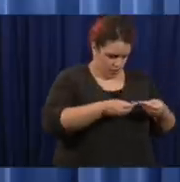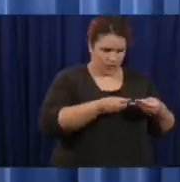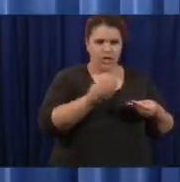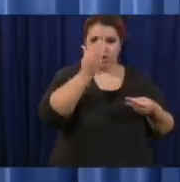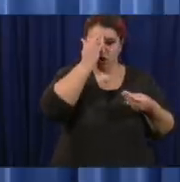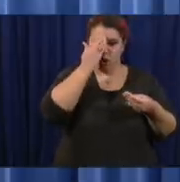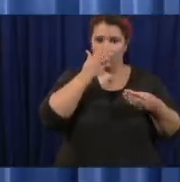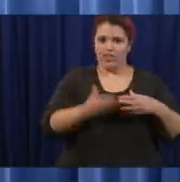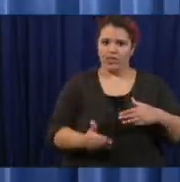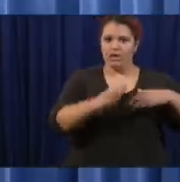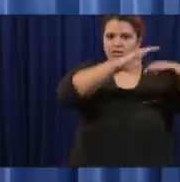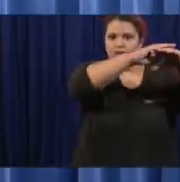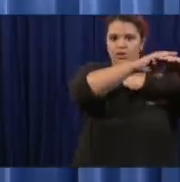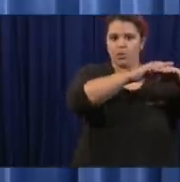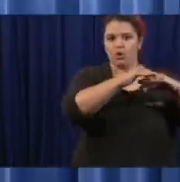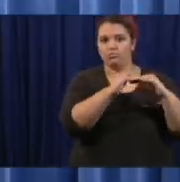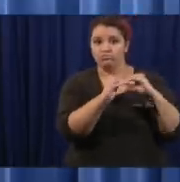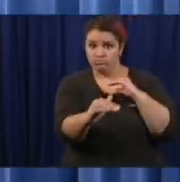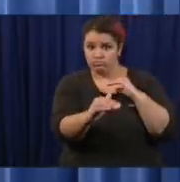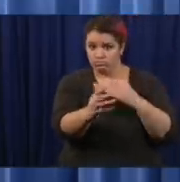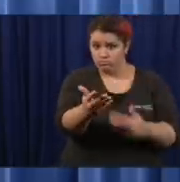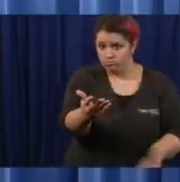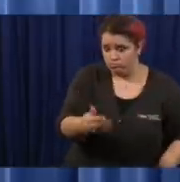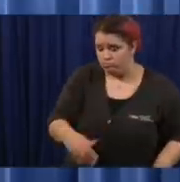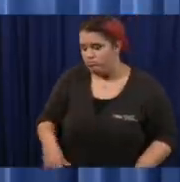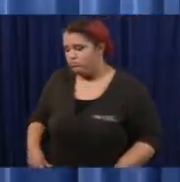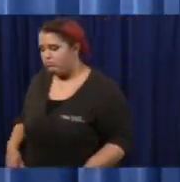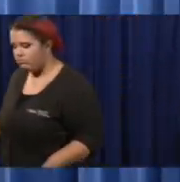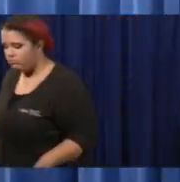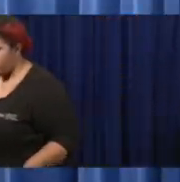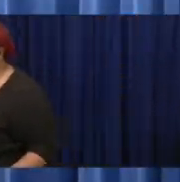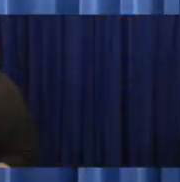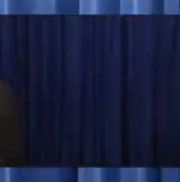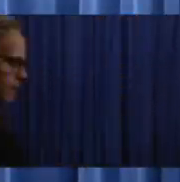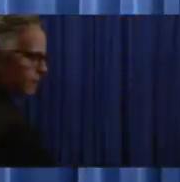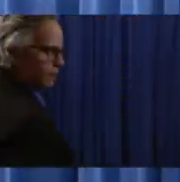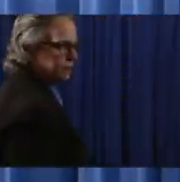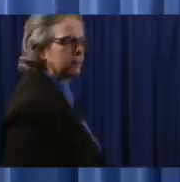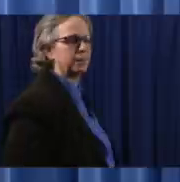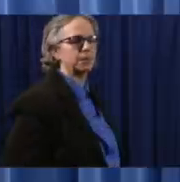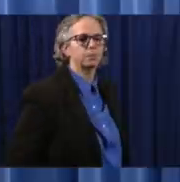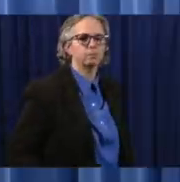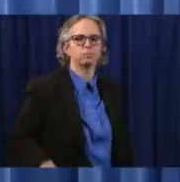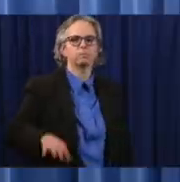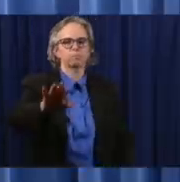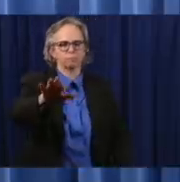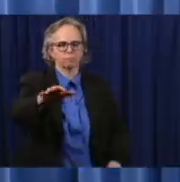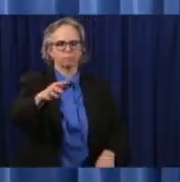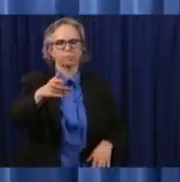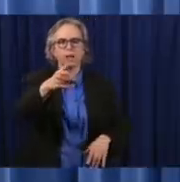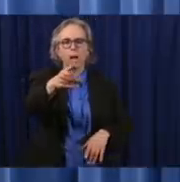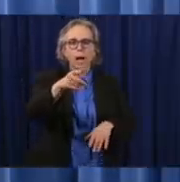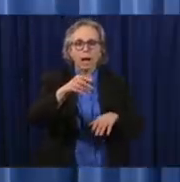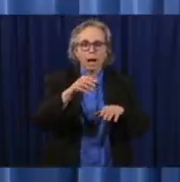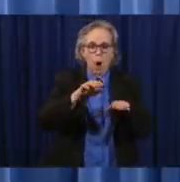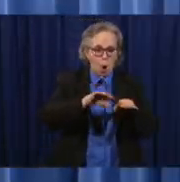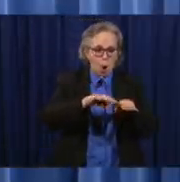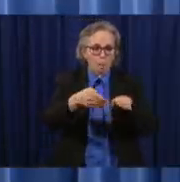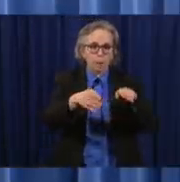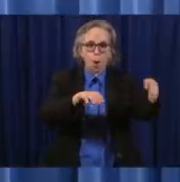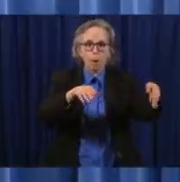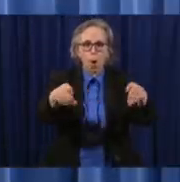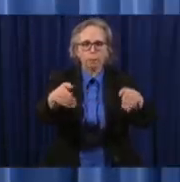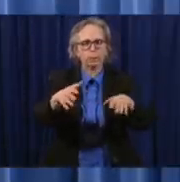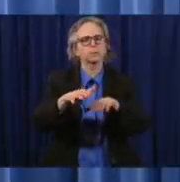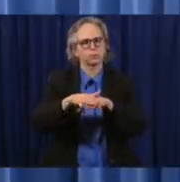These are going to be layered in, the ones we announced, but we're, Dr. Acton has said, and she